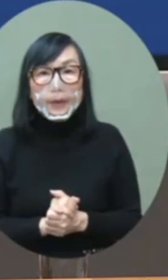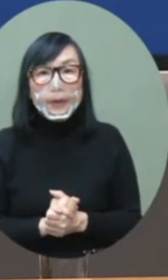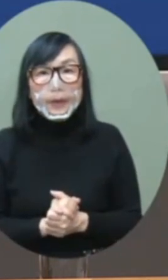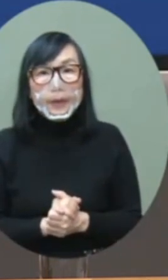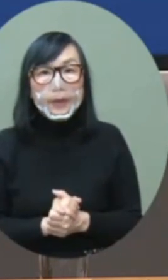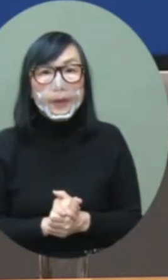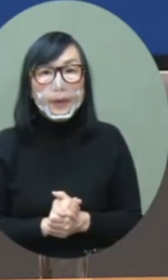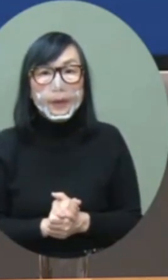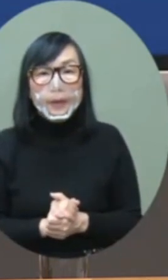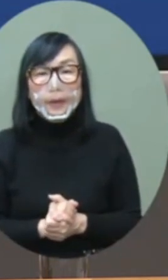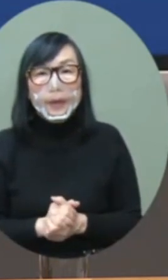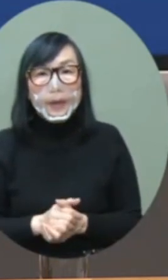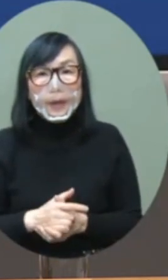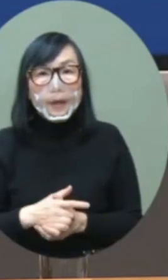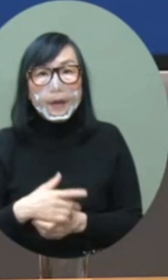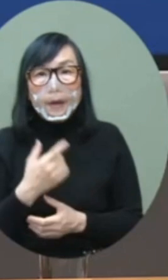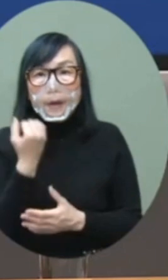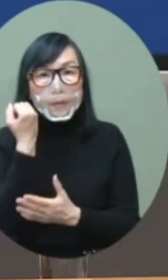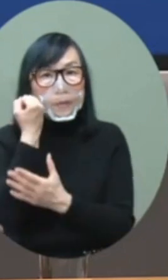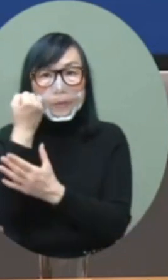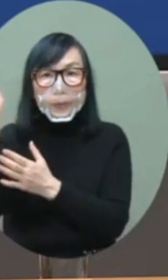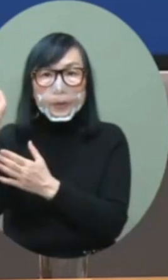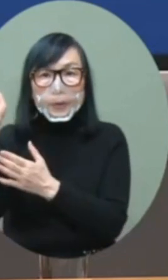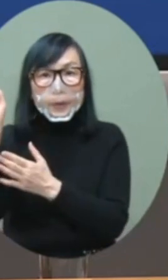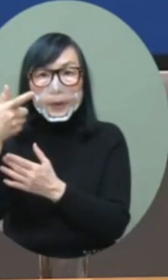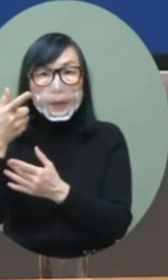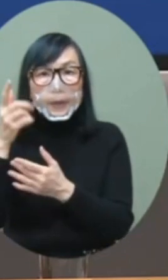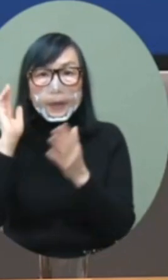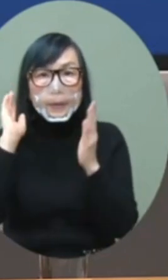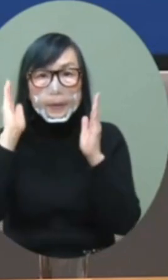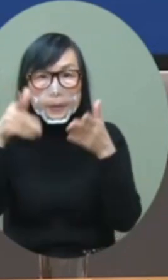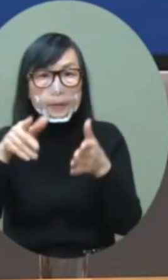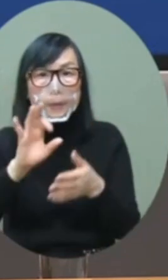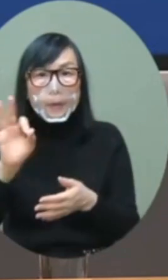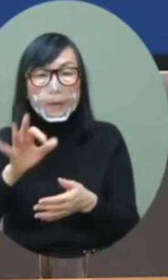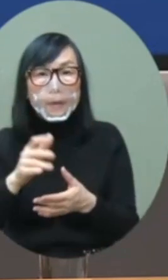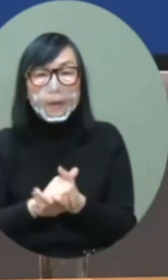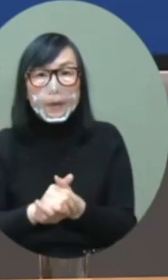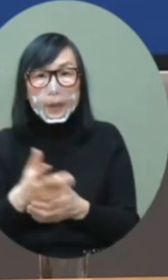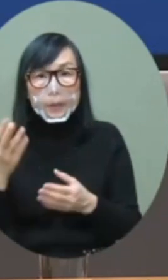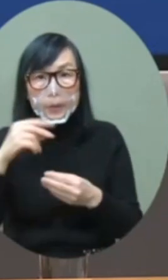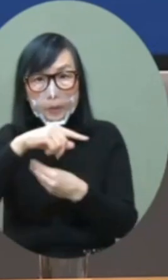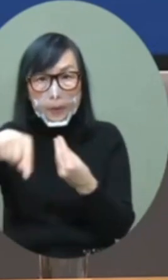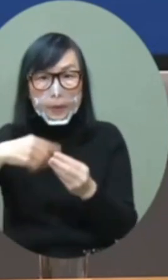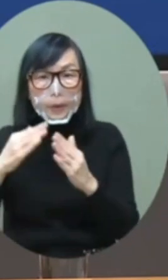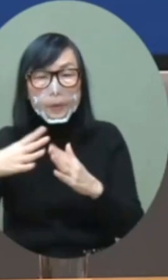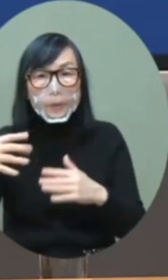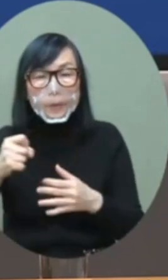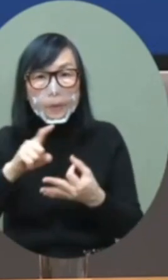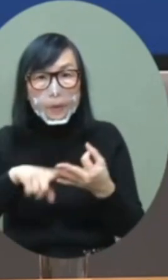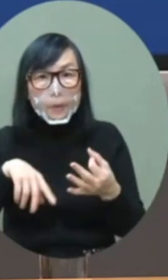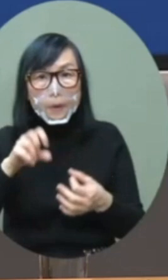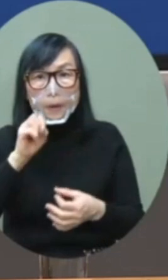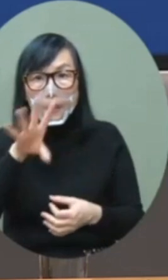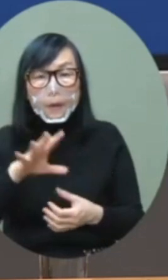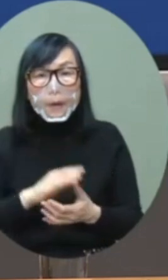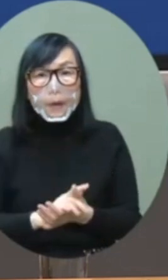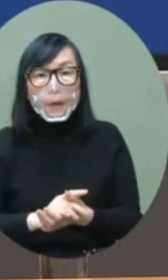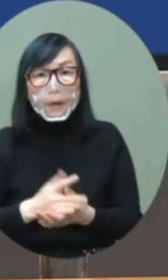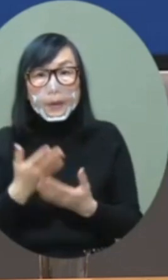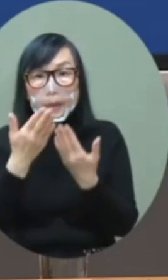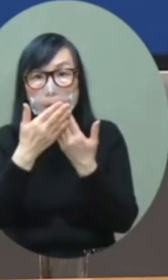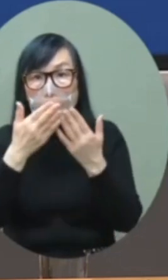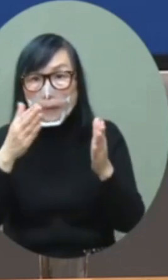for Environment has illustrated to you, the extensive use of sewage testing is